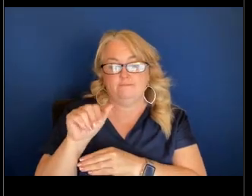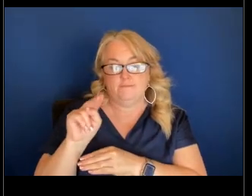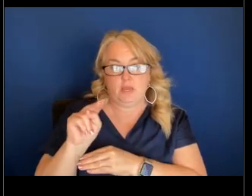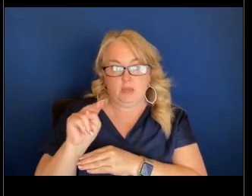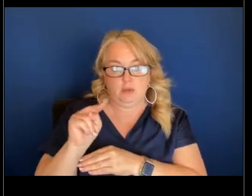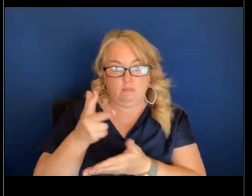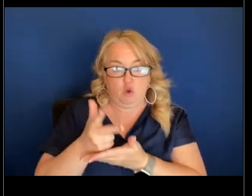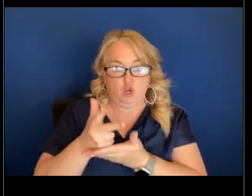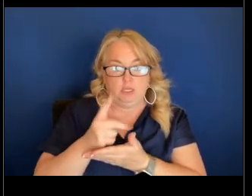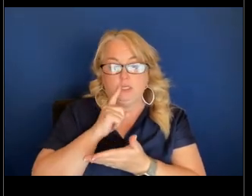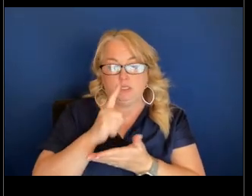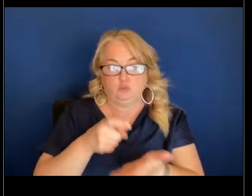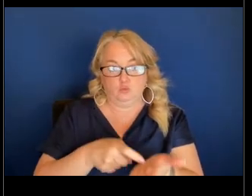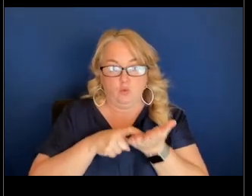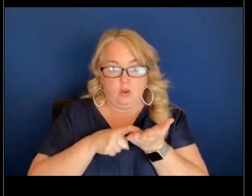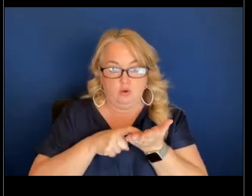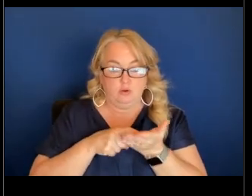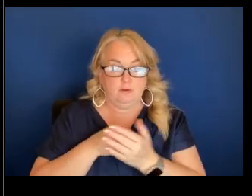required.